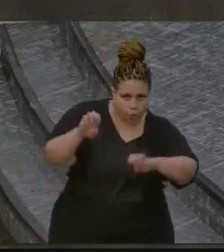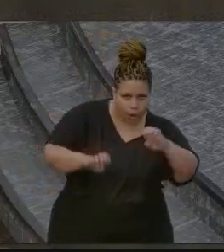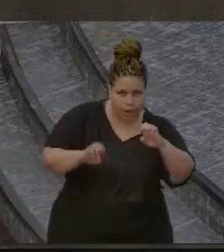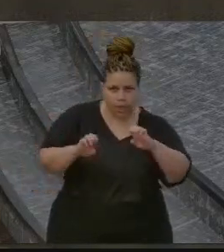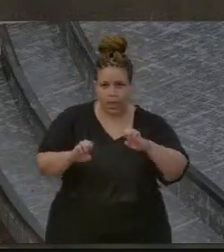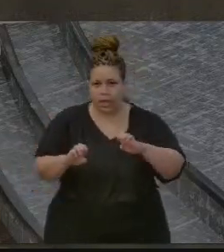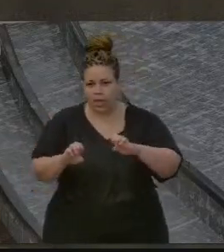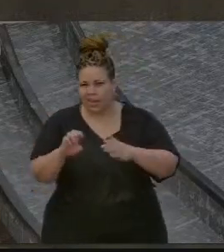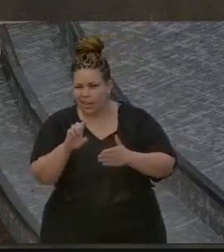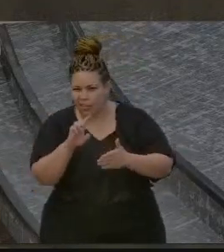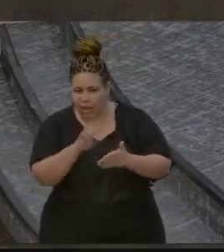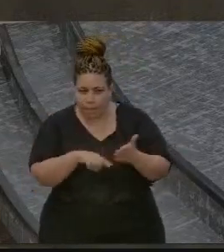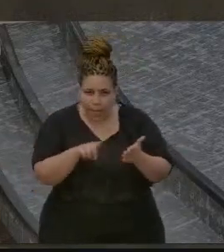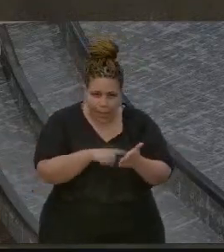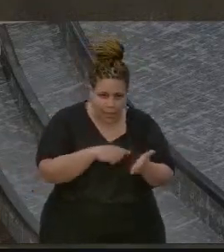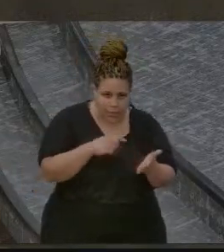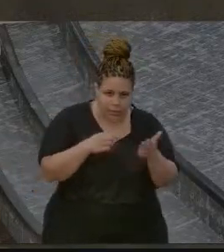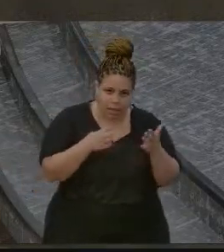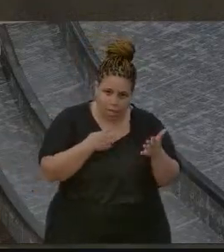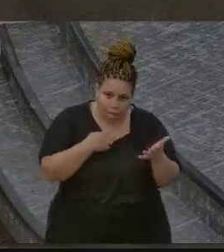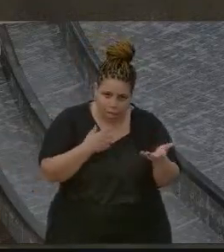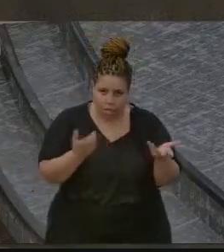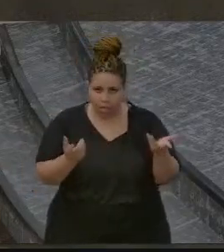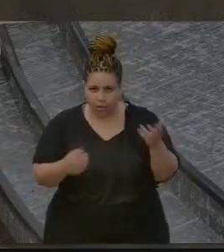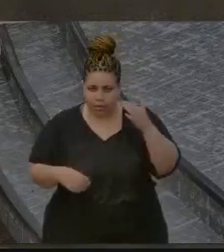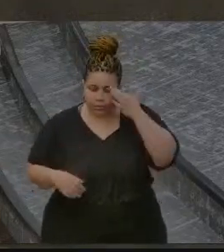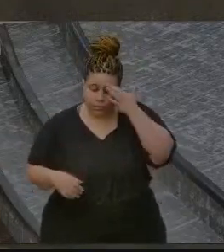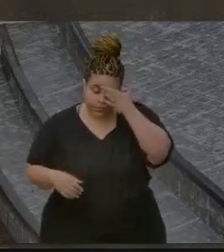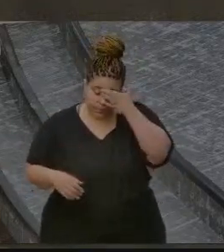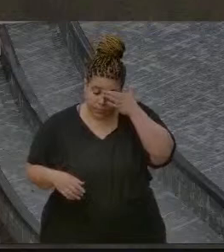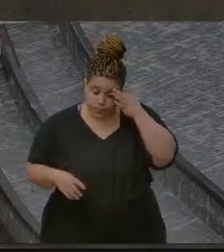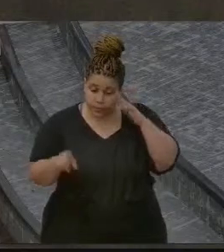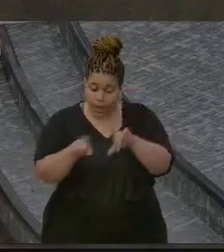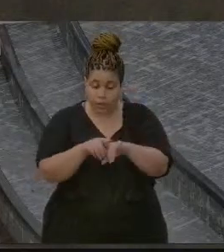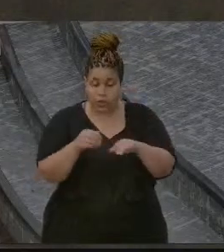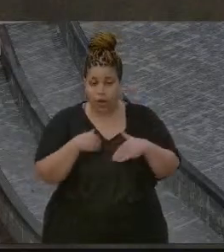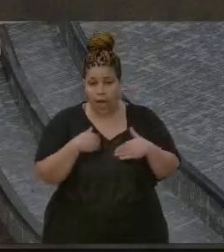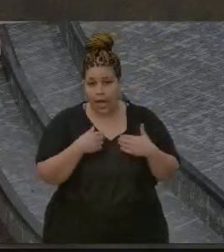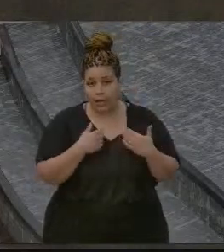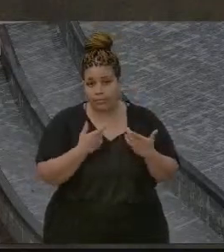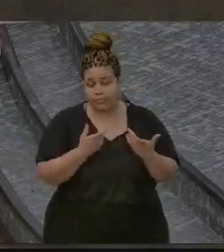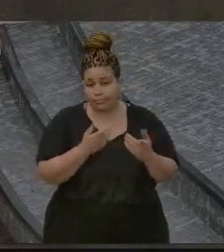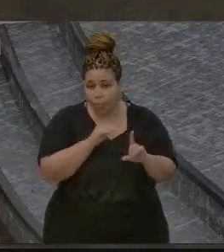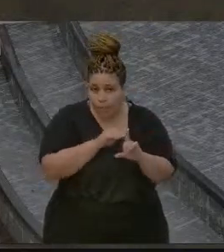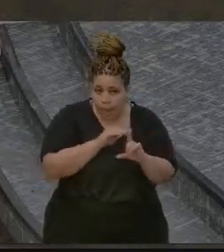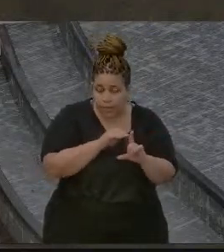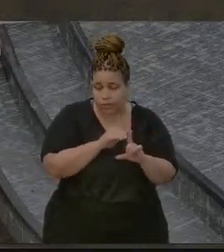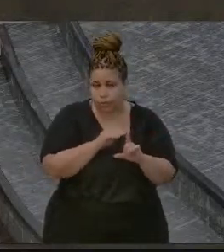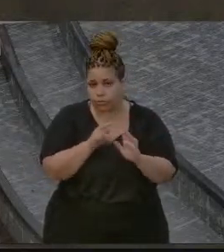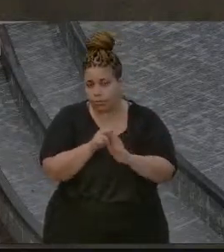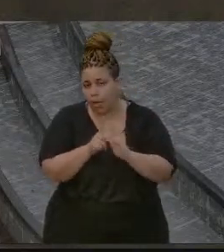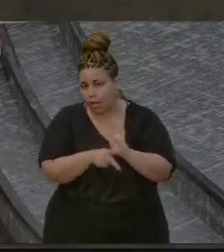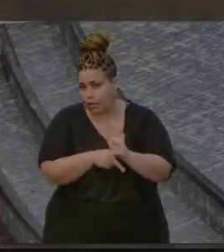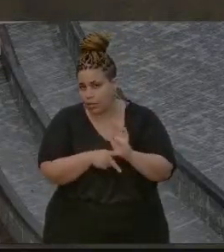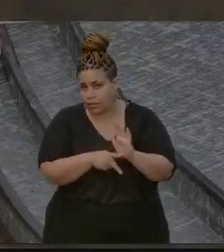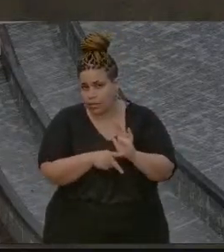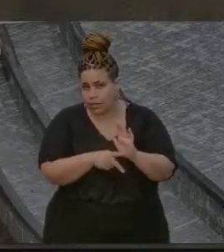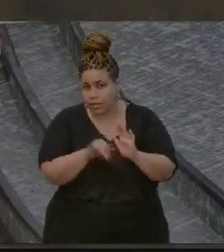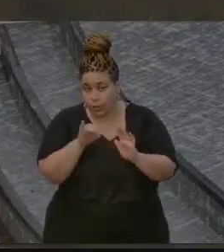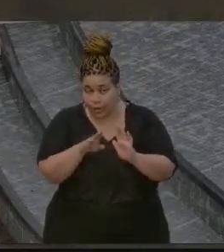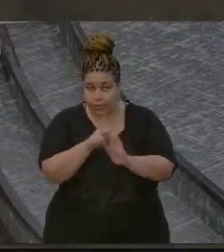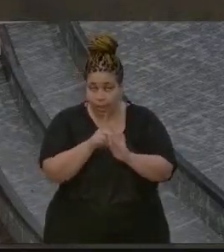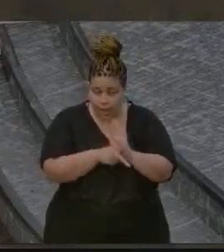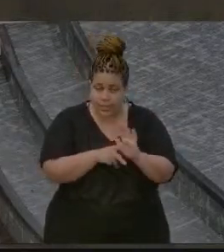also reminders about making sure that if this policy were to pass, that there would be need to be some